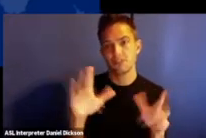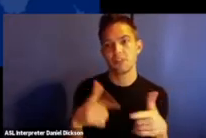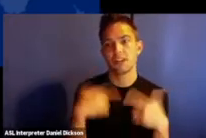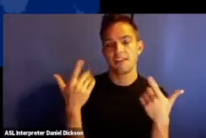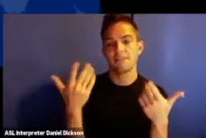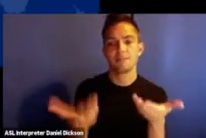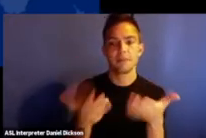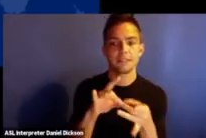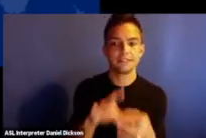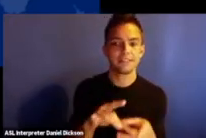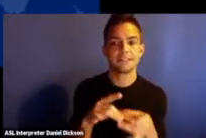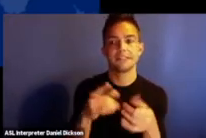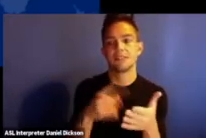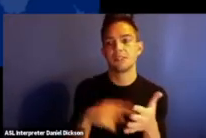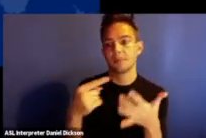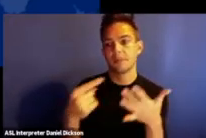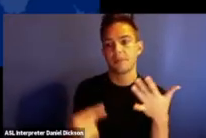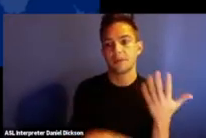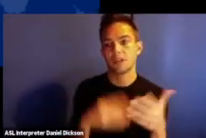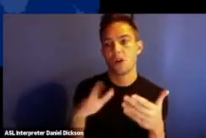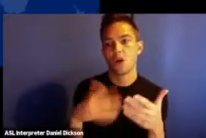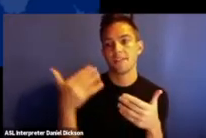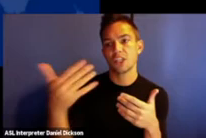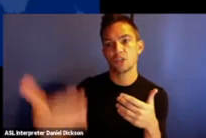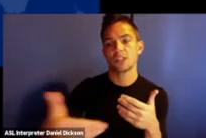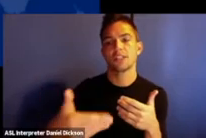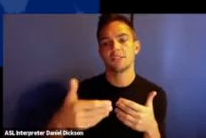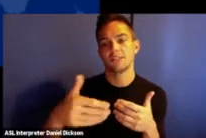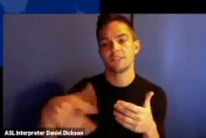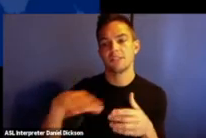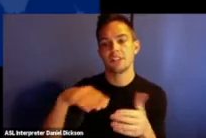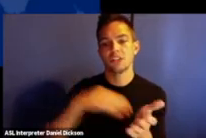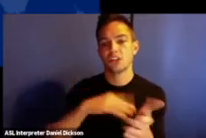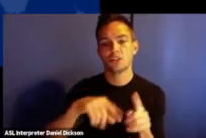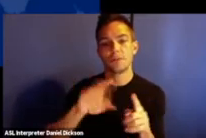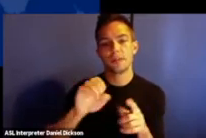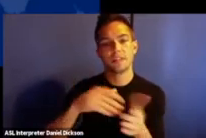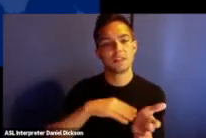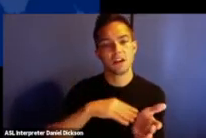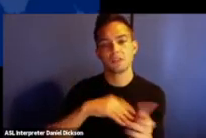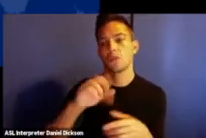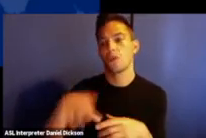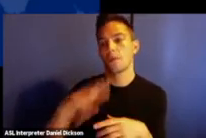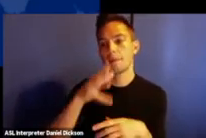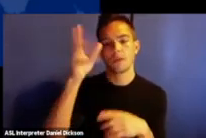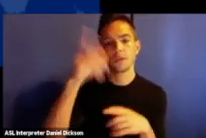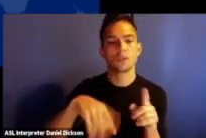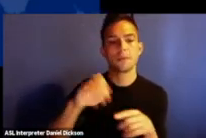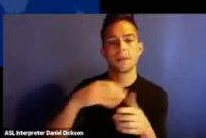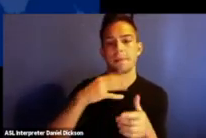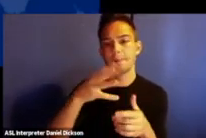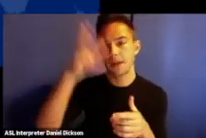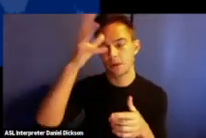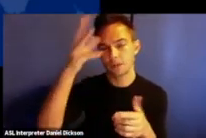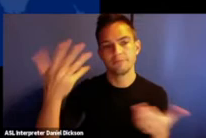to, what it's going to look like, it's all eventually their doctor couldn't be their doctor, or their parent could no longer be their parent. Could